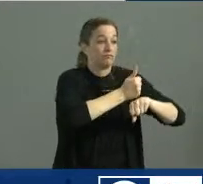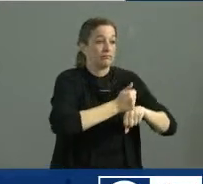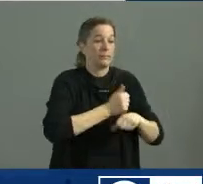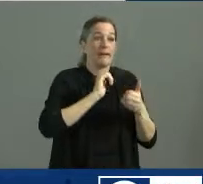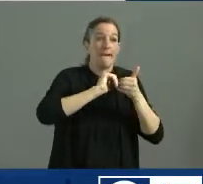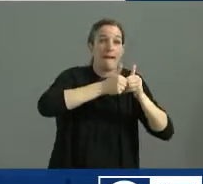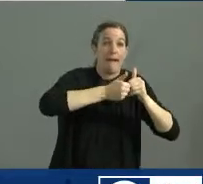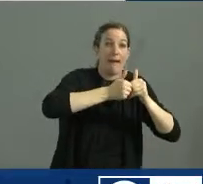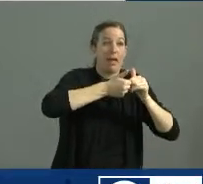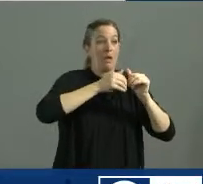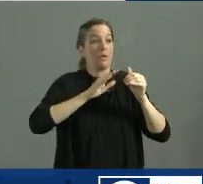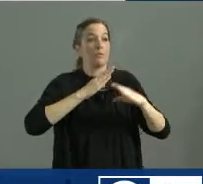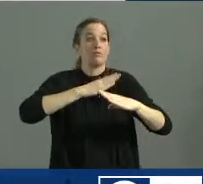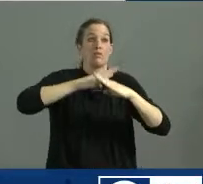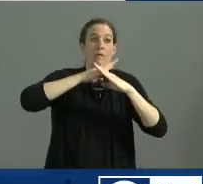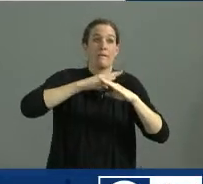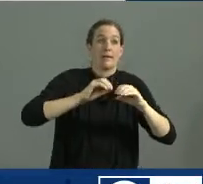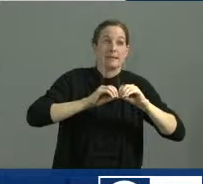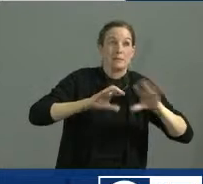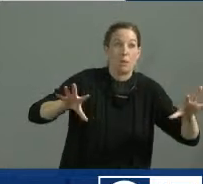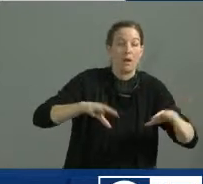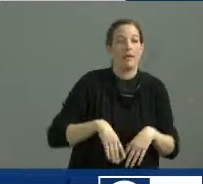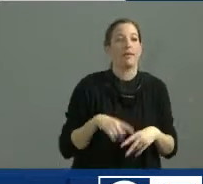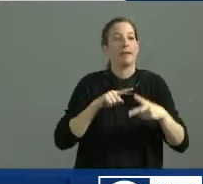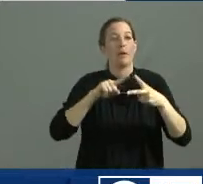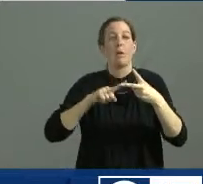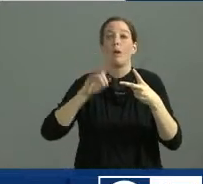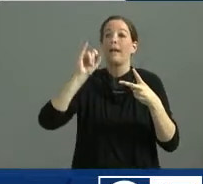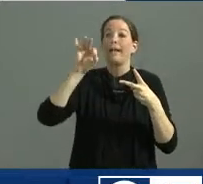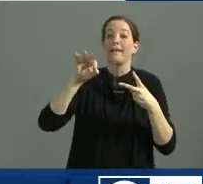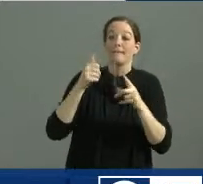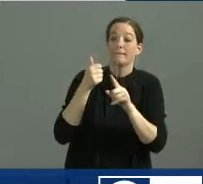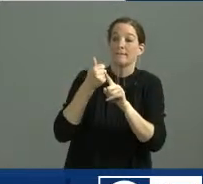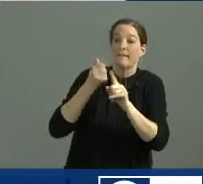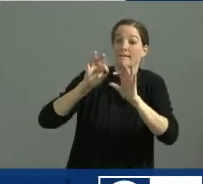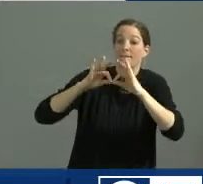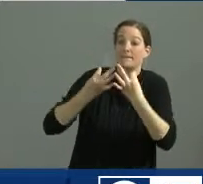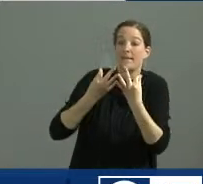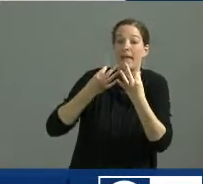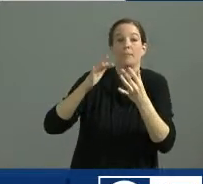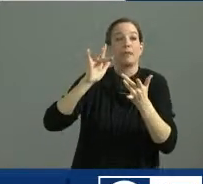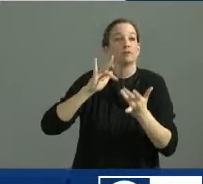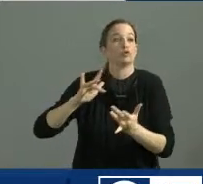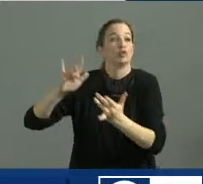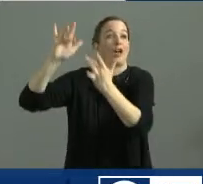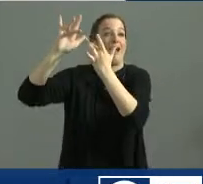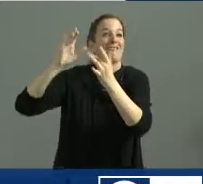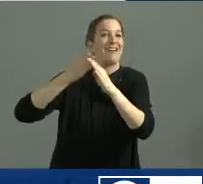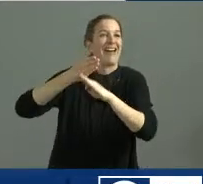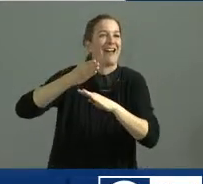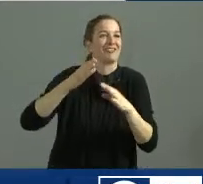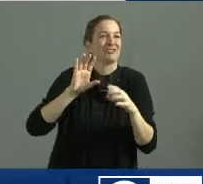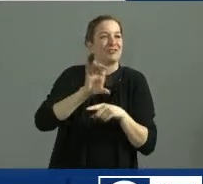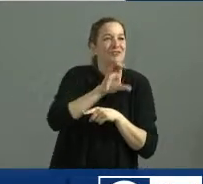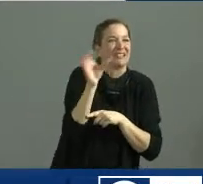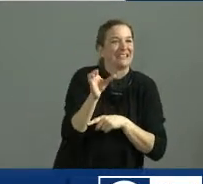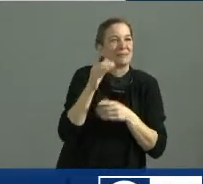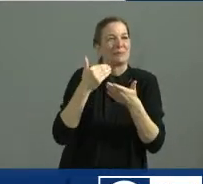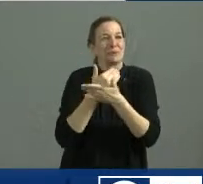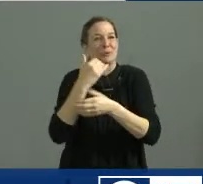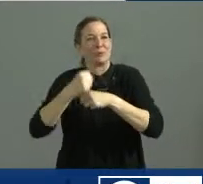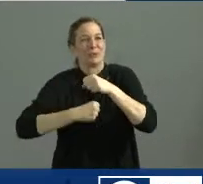of gatherings or traveling over the winter holiday. And so we do leave it up to their local boards and the